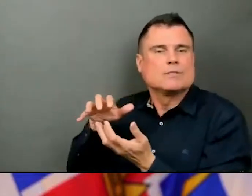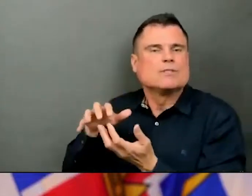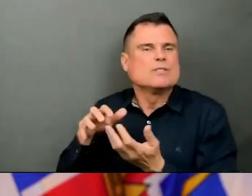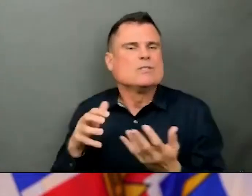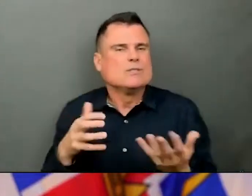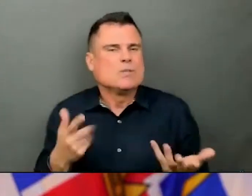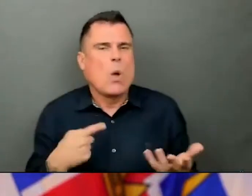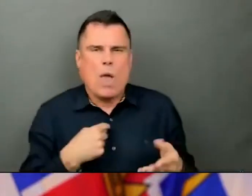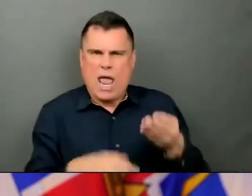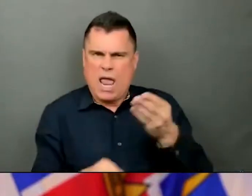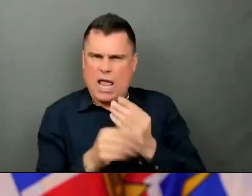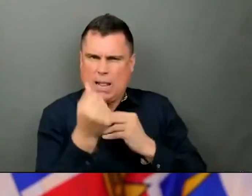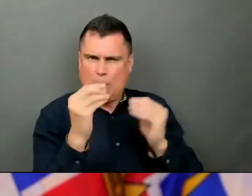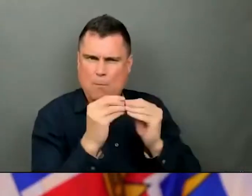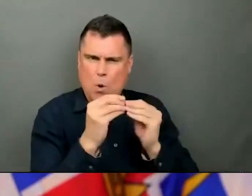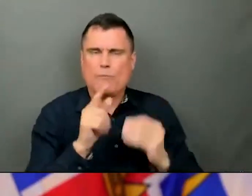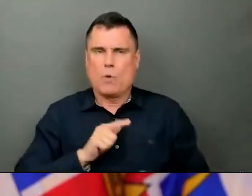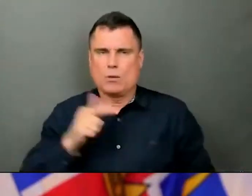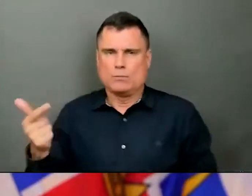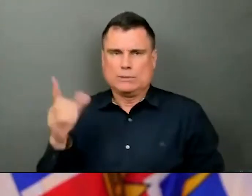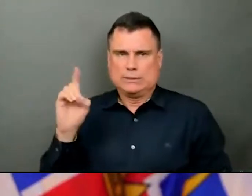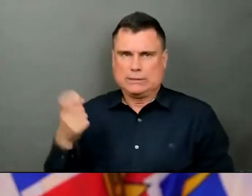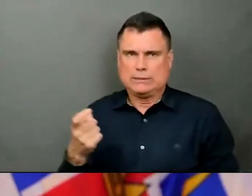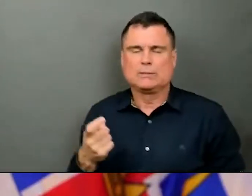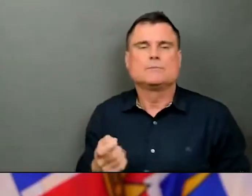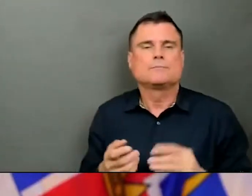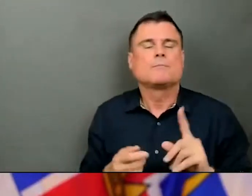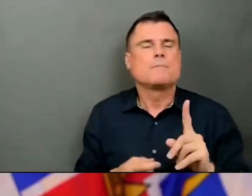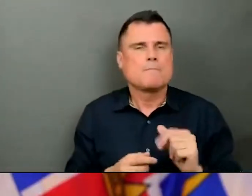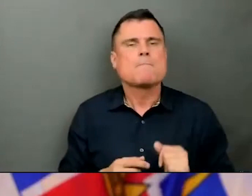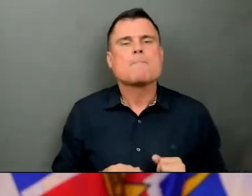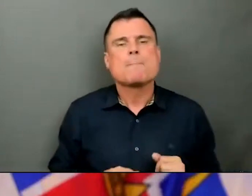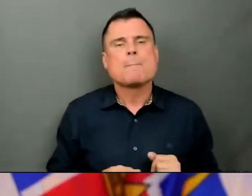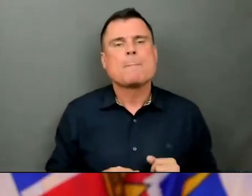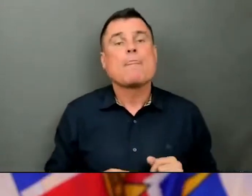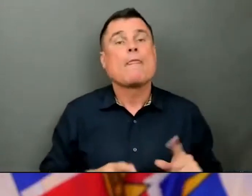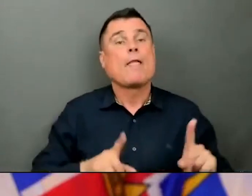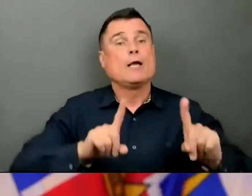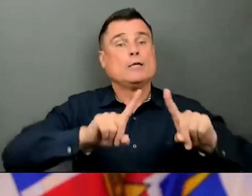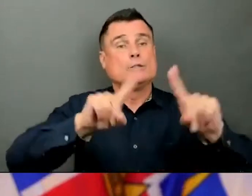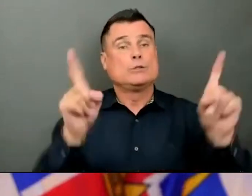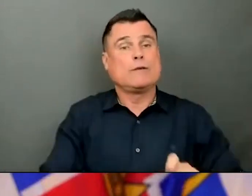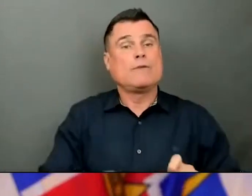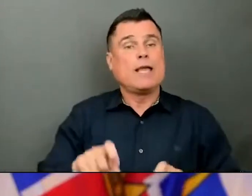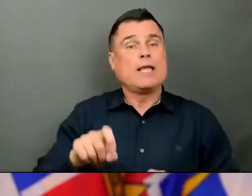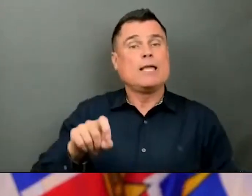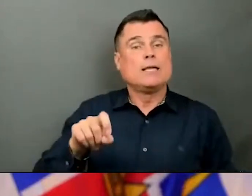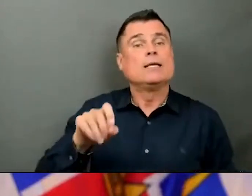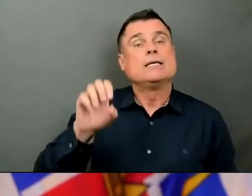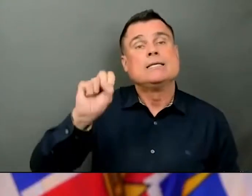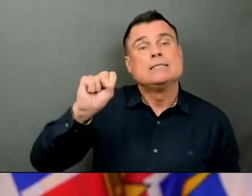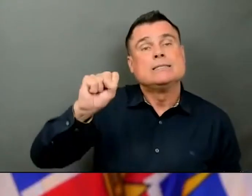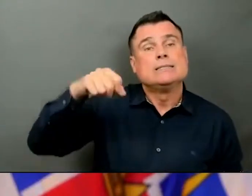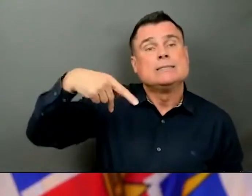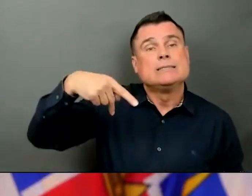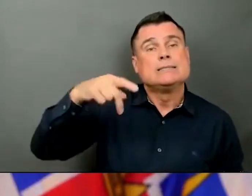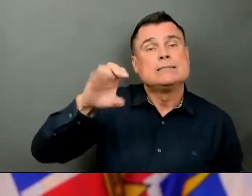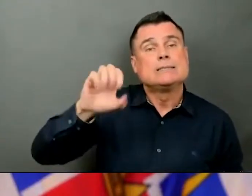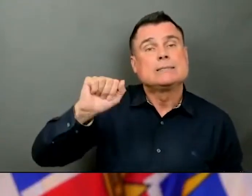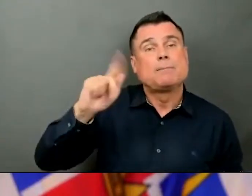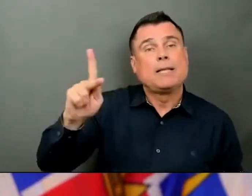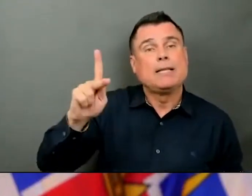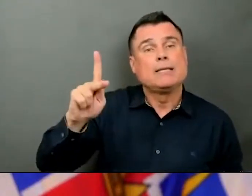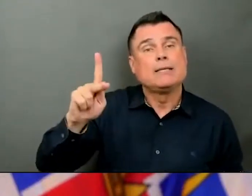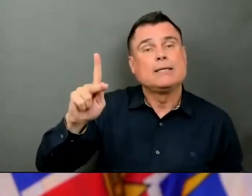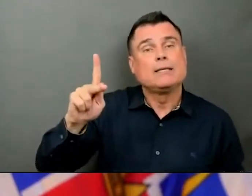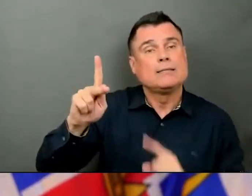Dix, I forgot to mention as well that our Speak survey is out there still. We've had about 150,000 people who have